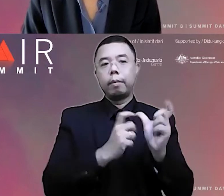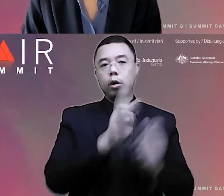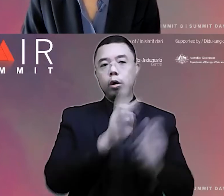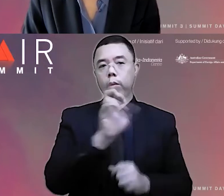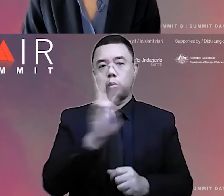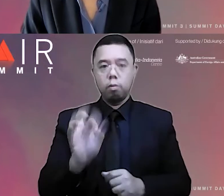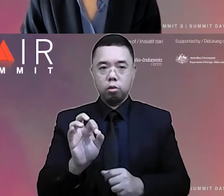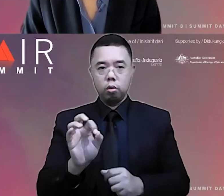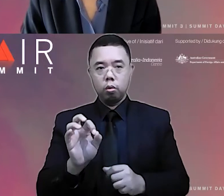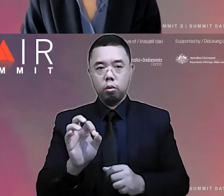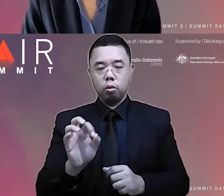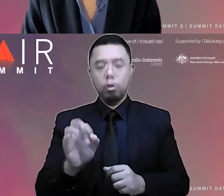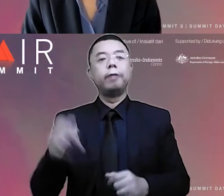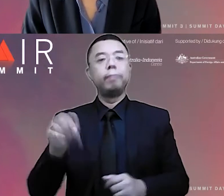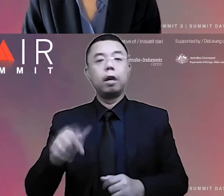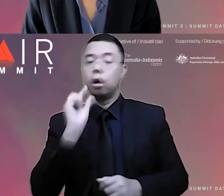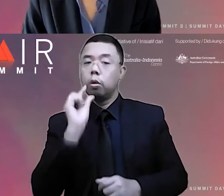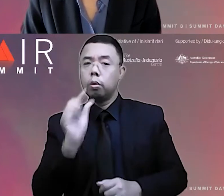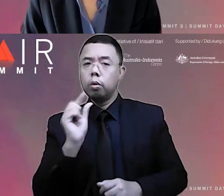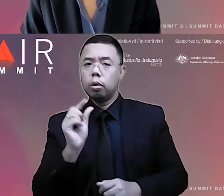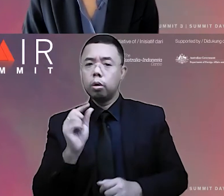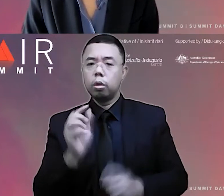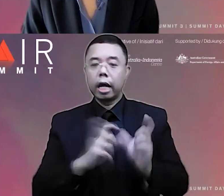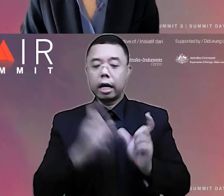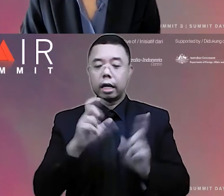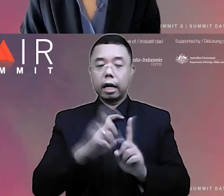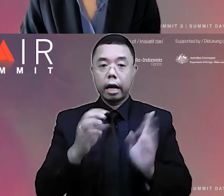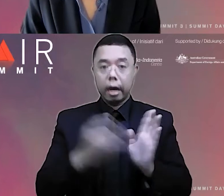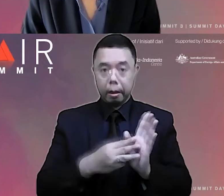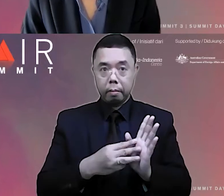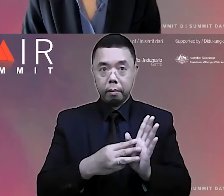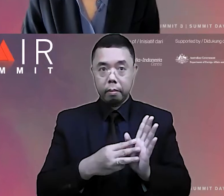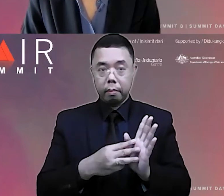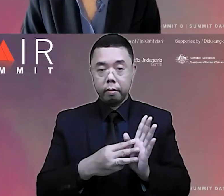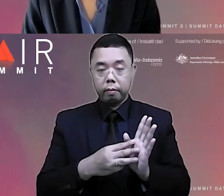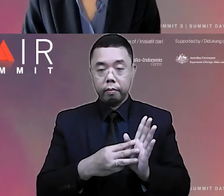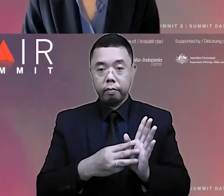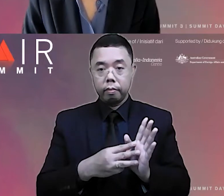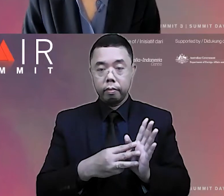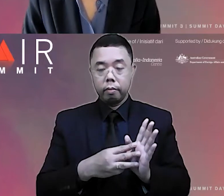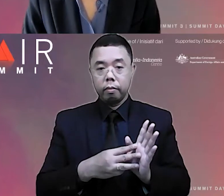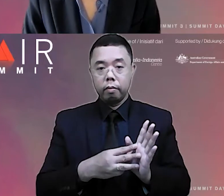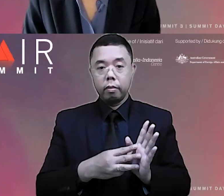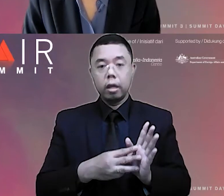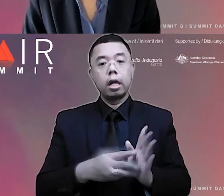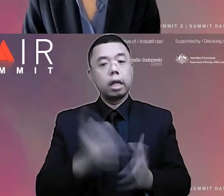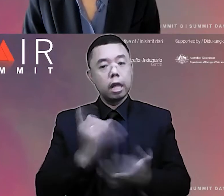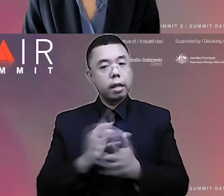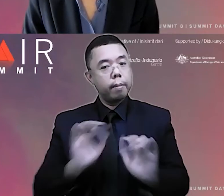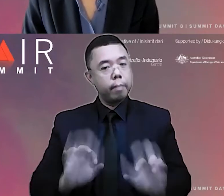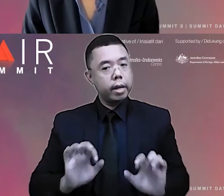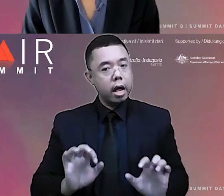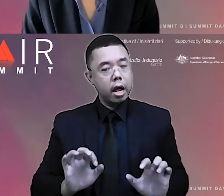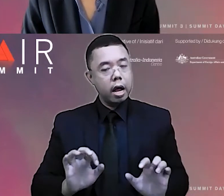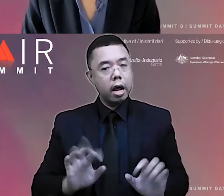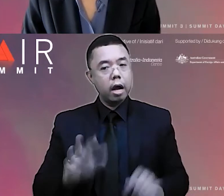as is reflected in Human Development Index is maintained amid the pandemic through the provision of health service and adequate education even during